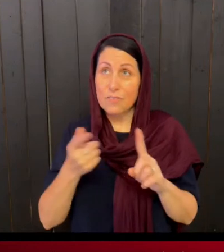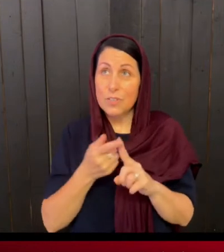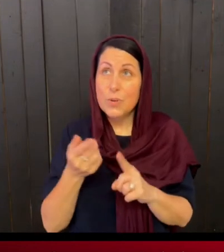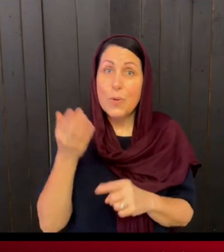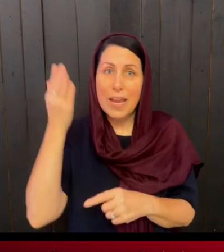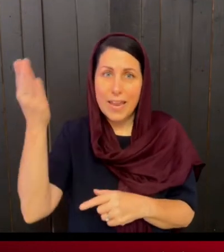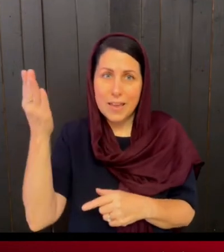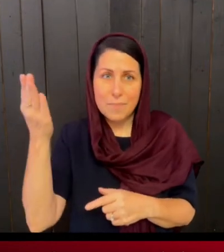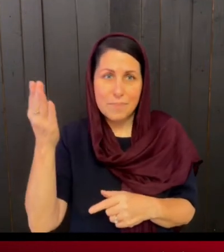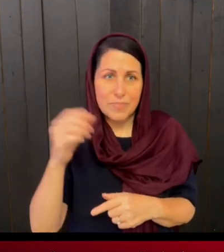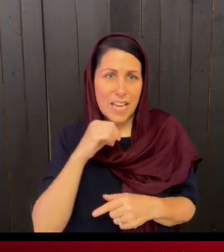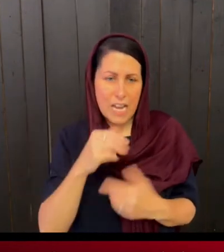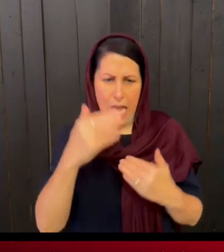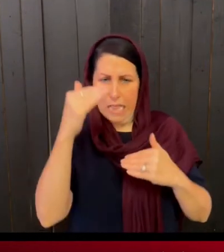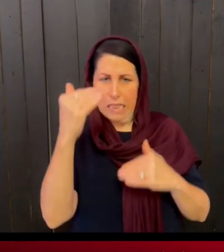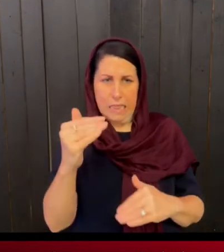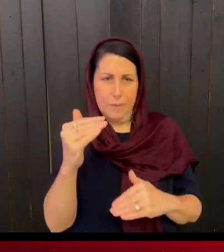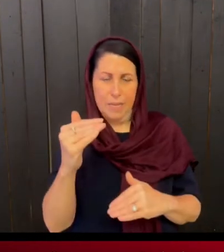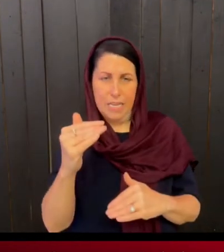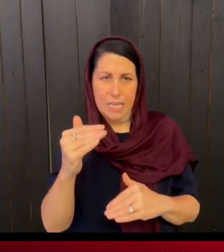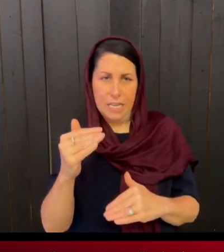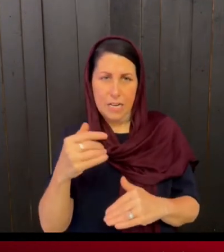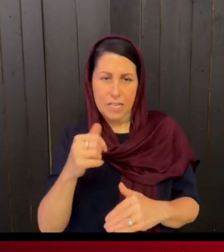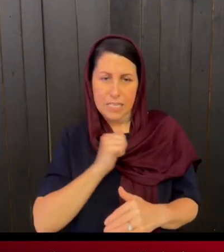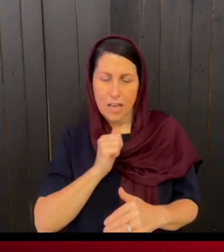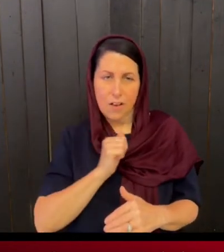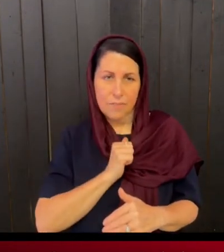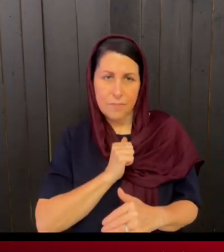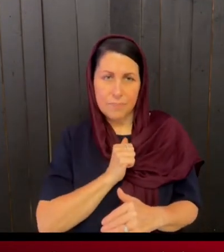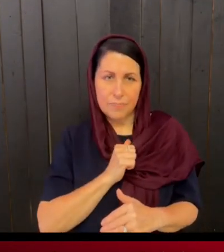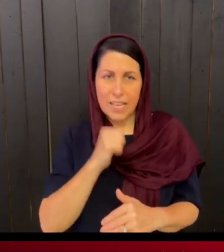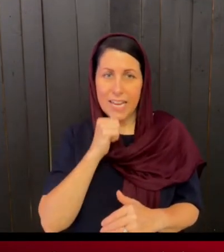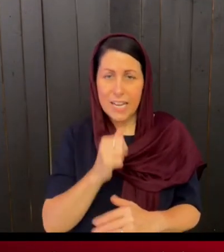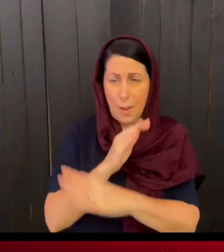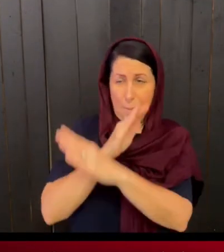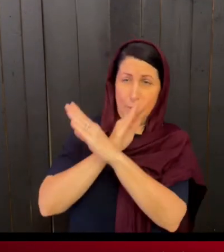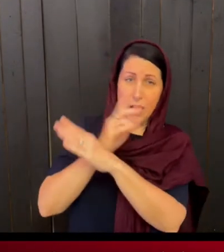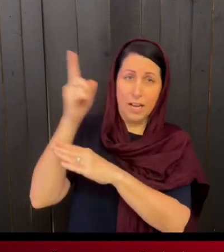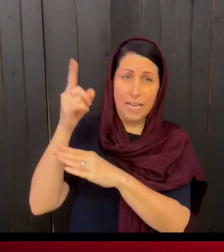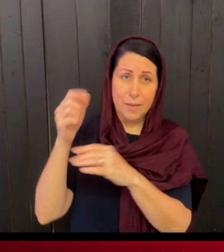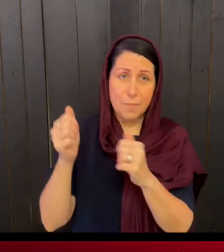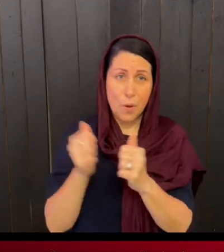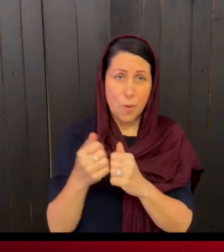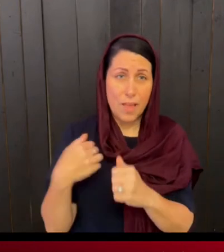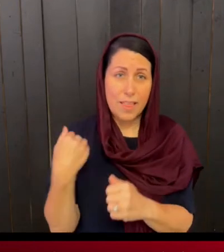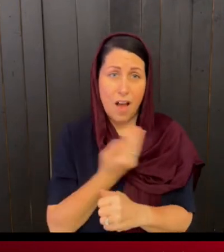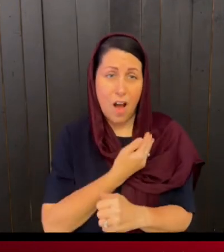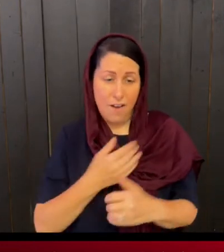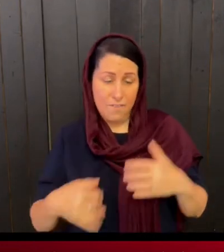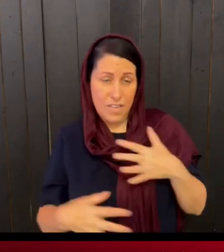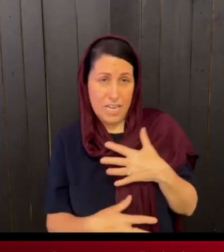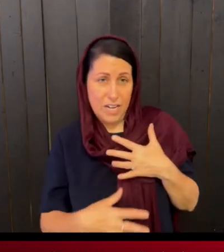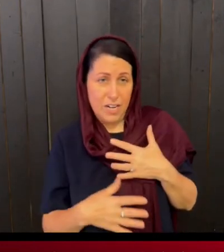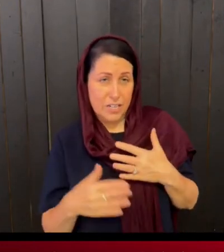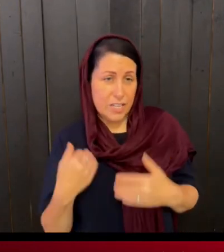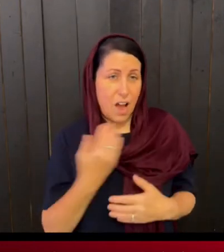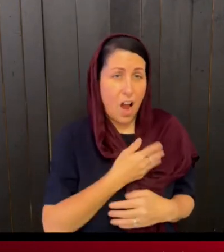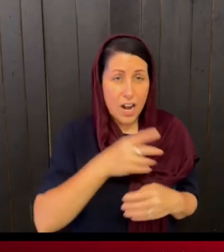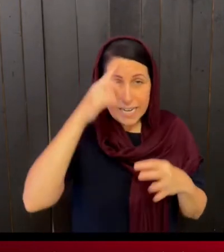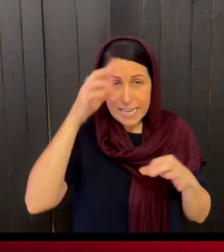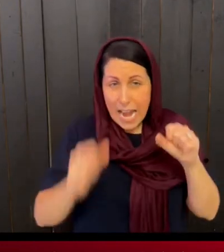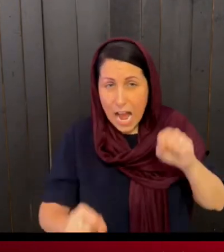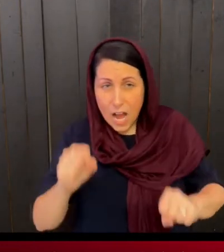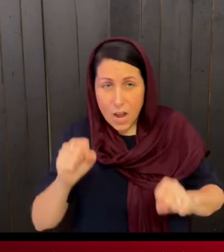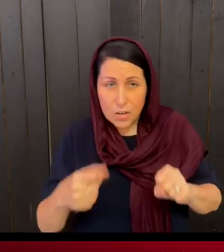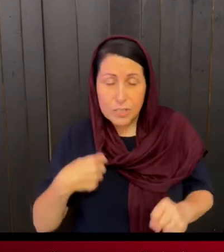limits, not block him, basically, with our own fears, with our own doubts. We need to turn to him, just keep coming